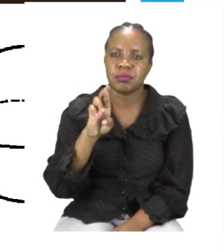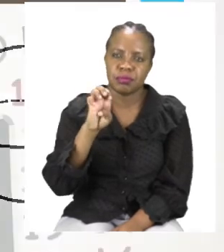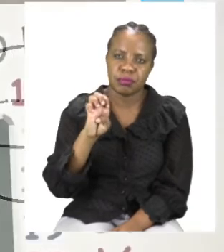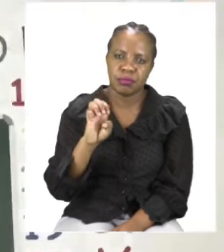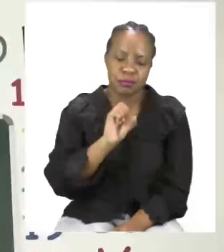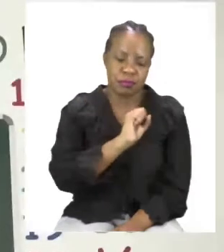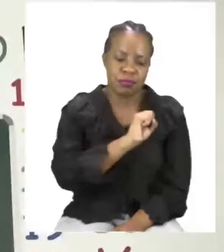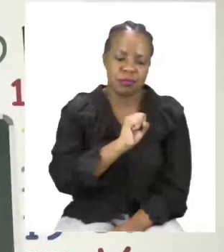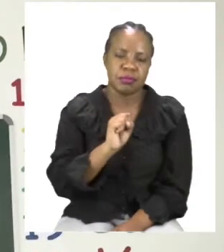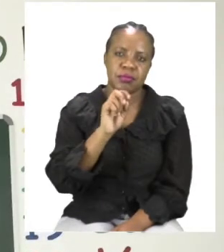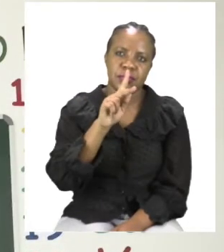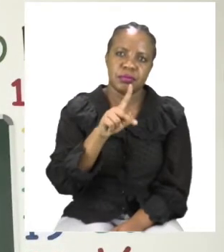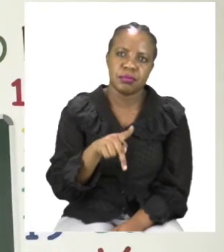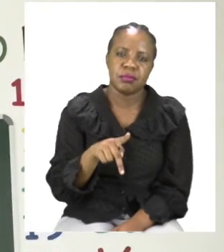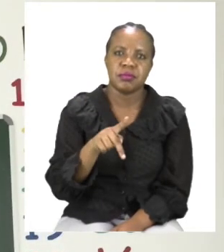sphere,